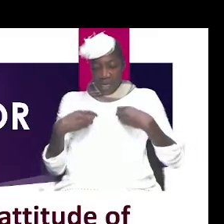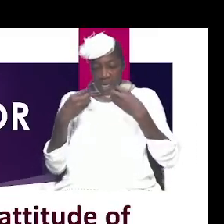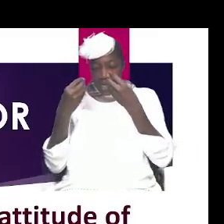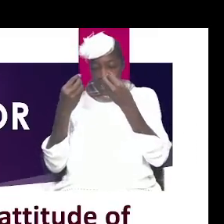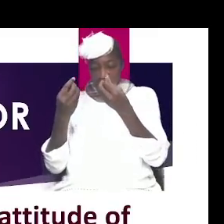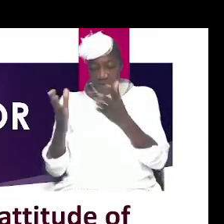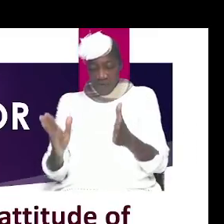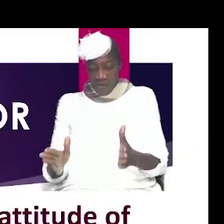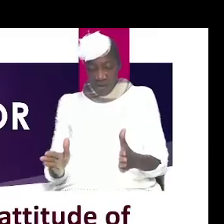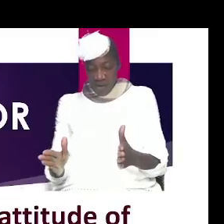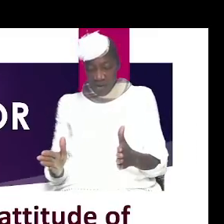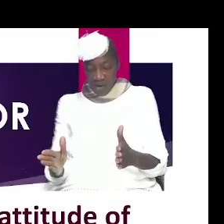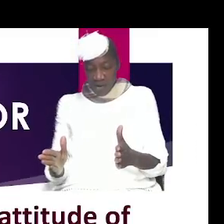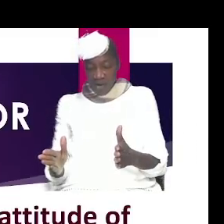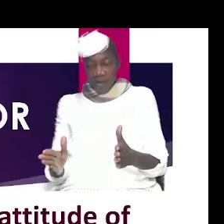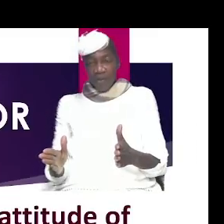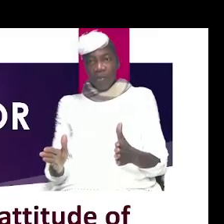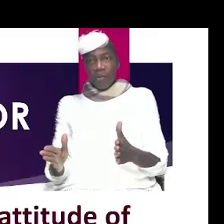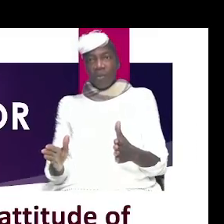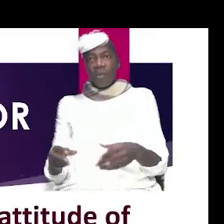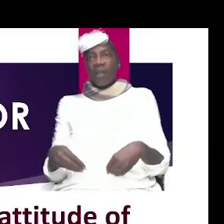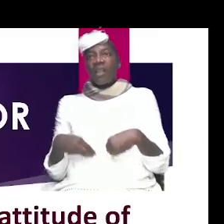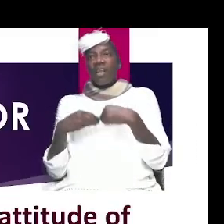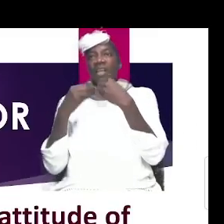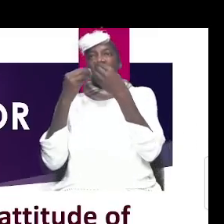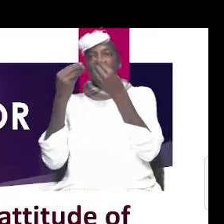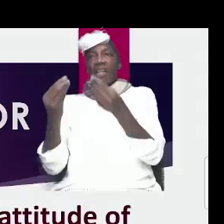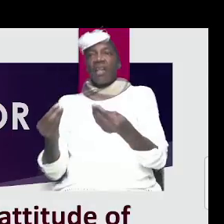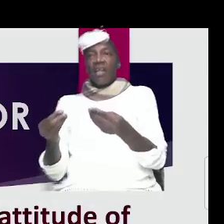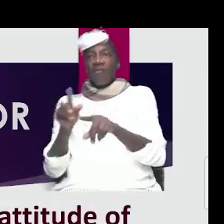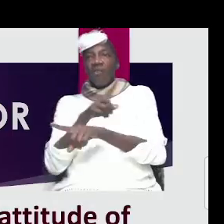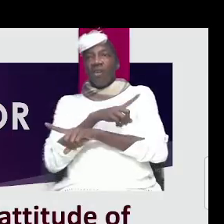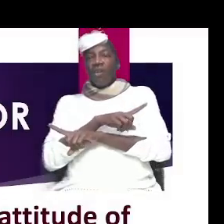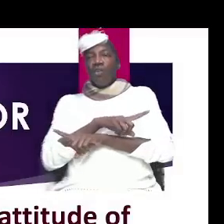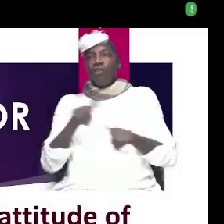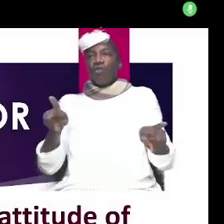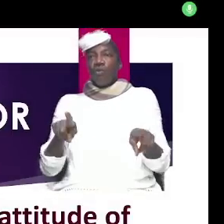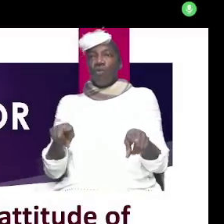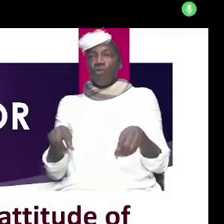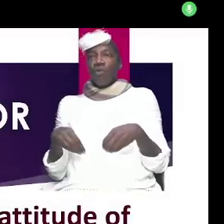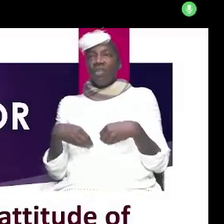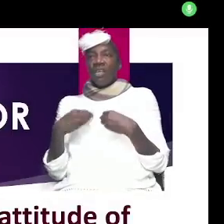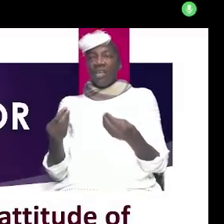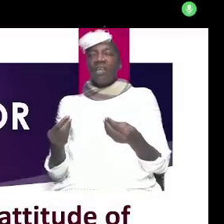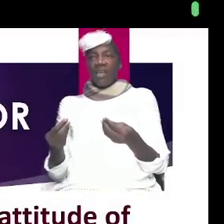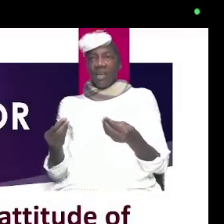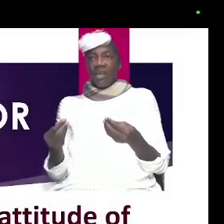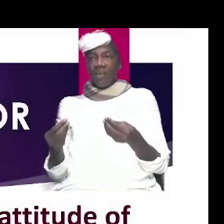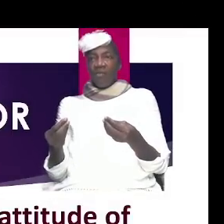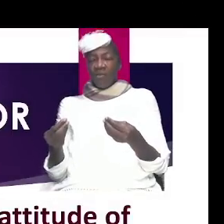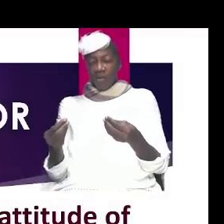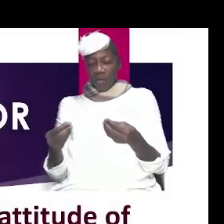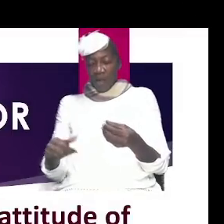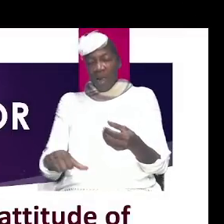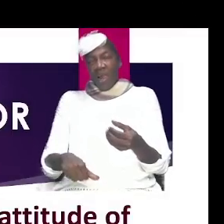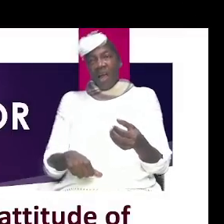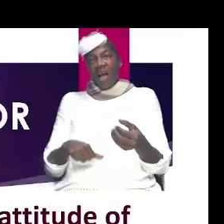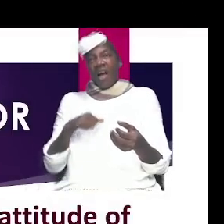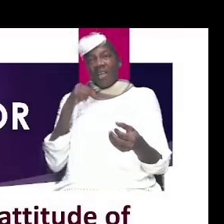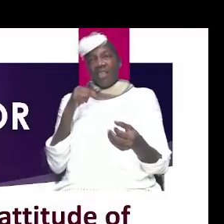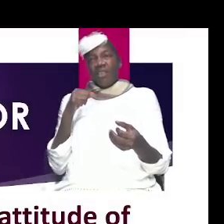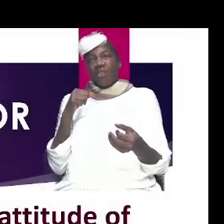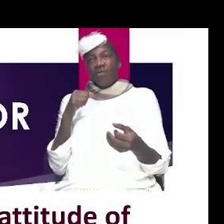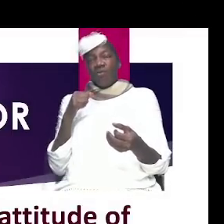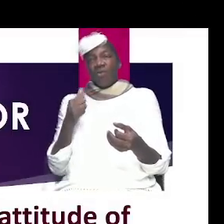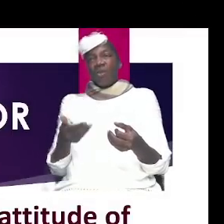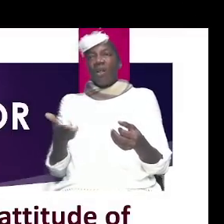we must give willingly. We must not give grudgingly. So these are all attitudinal issues.